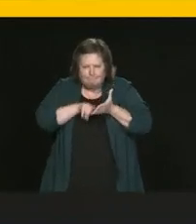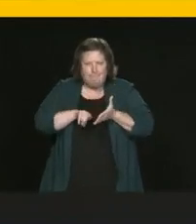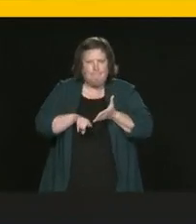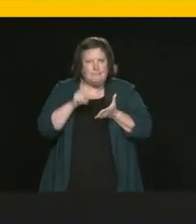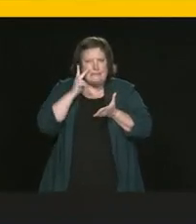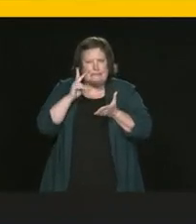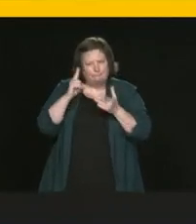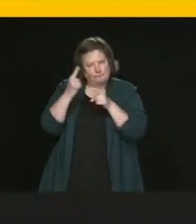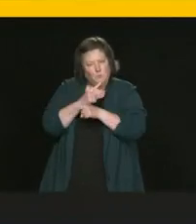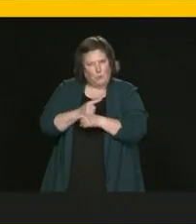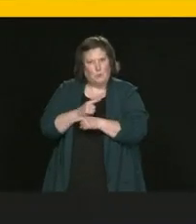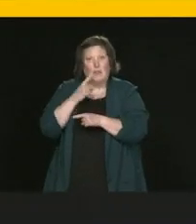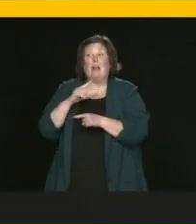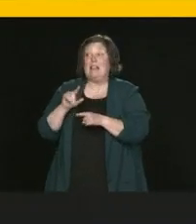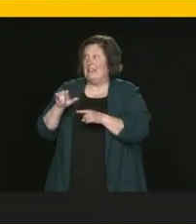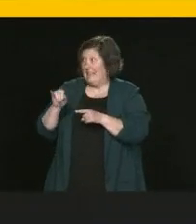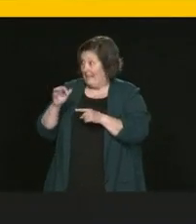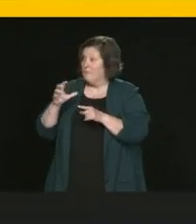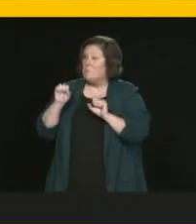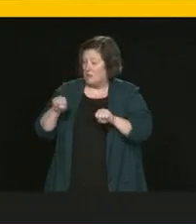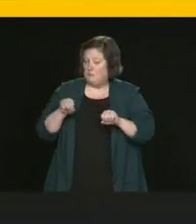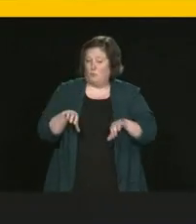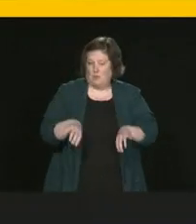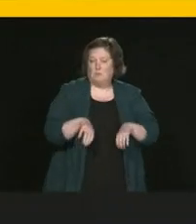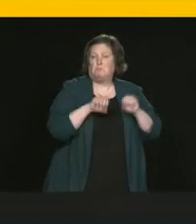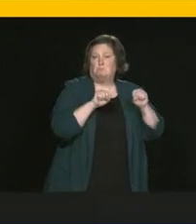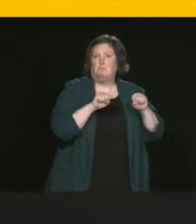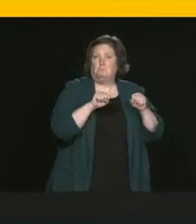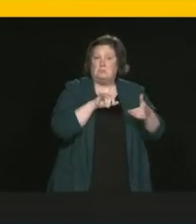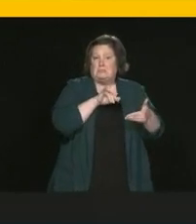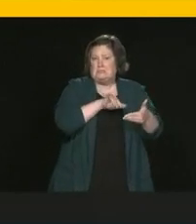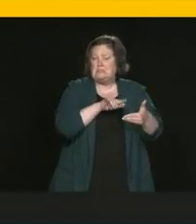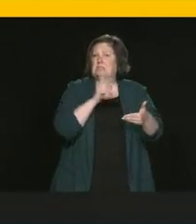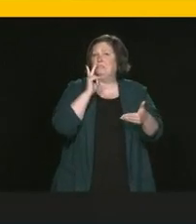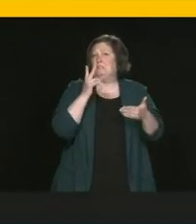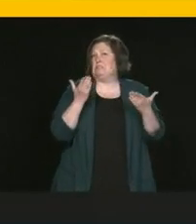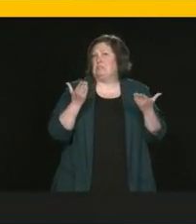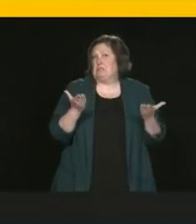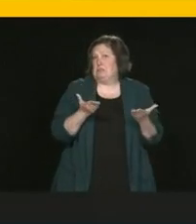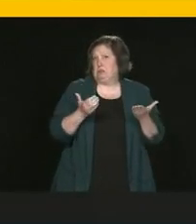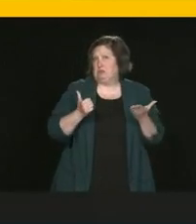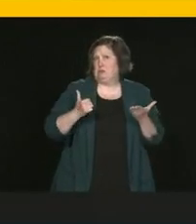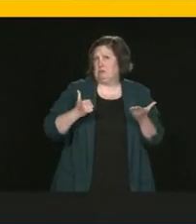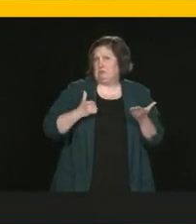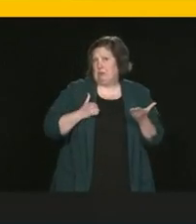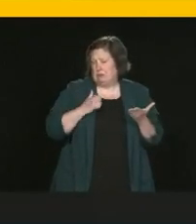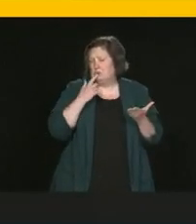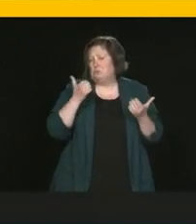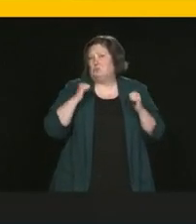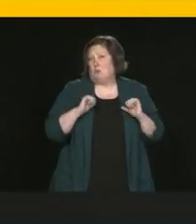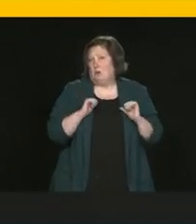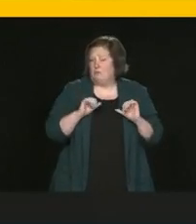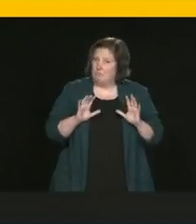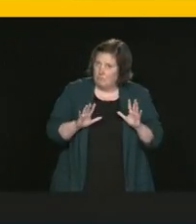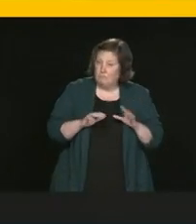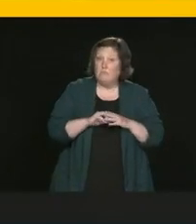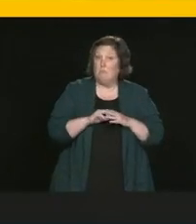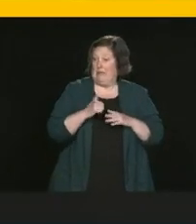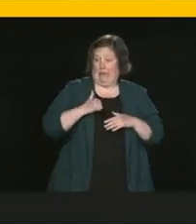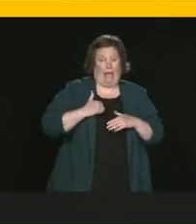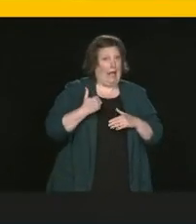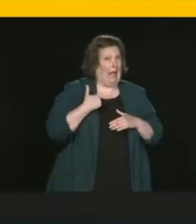that, I think we have expertise in Canada. We have a network. It's well